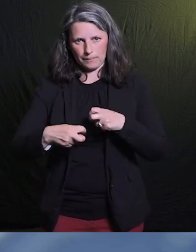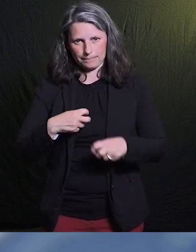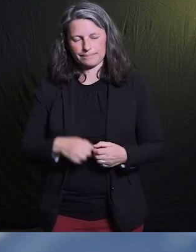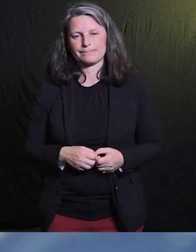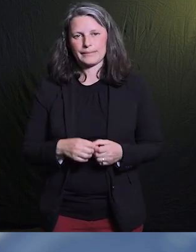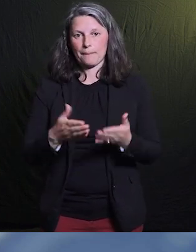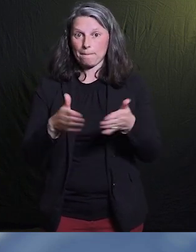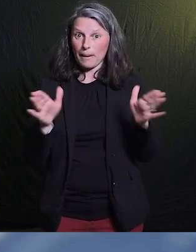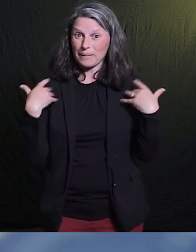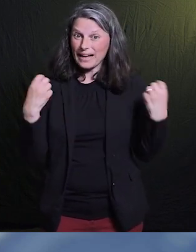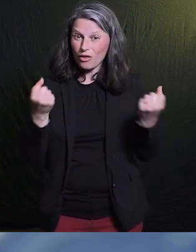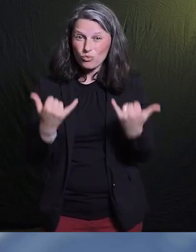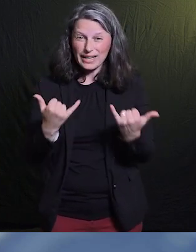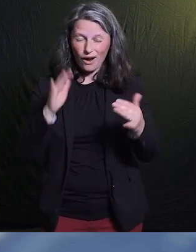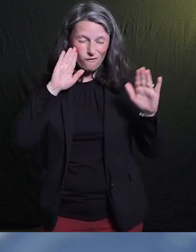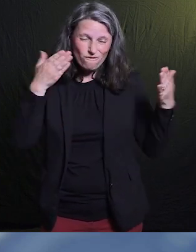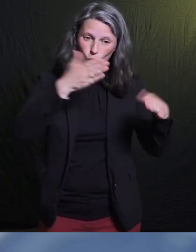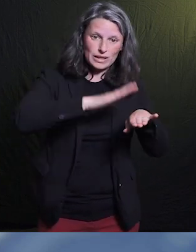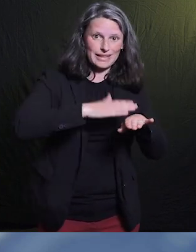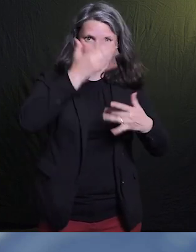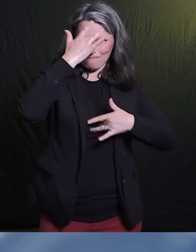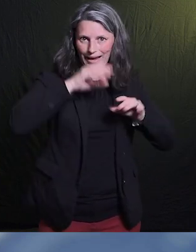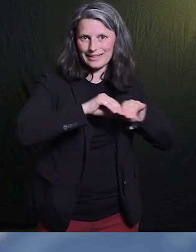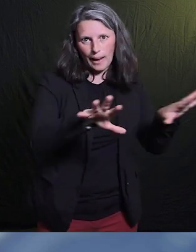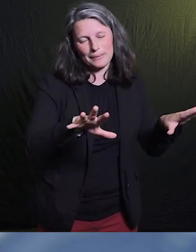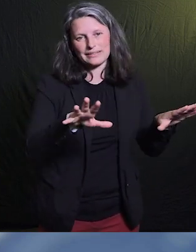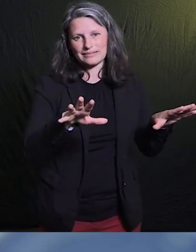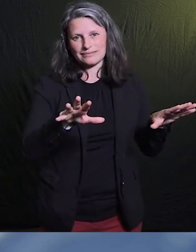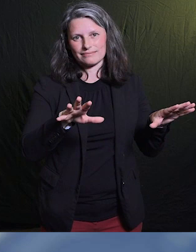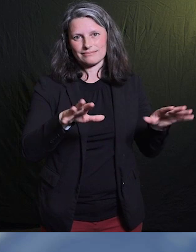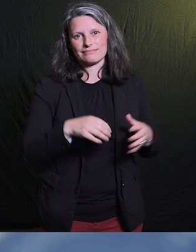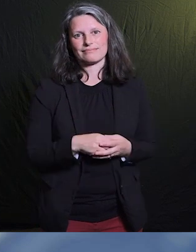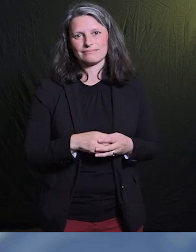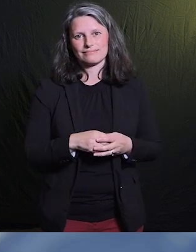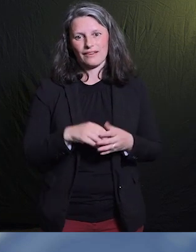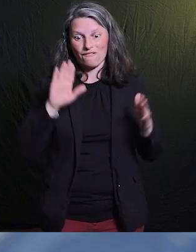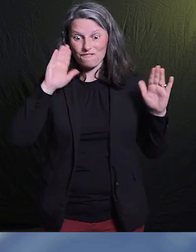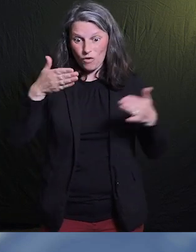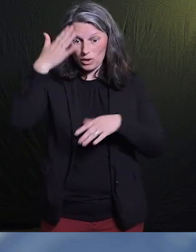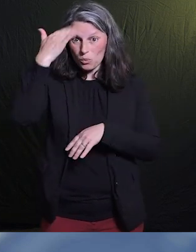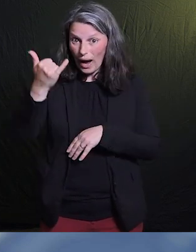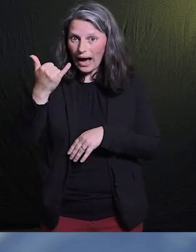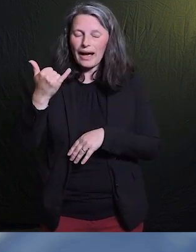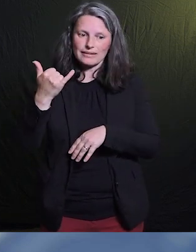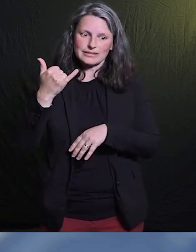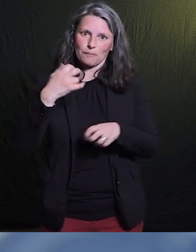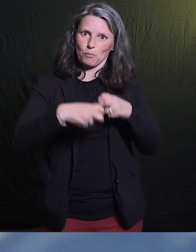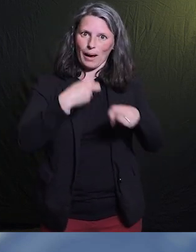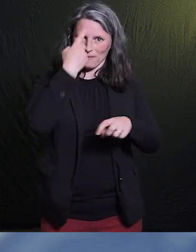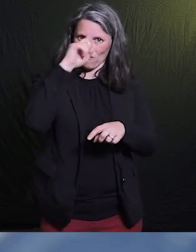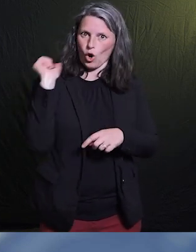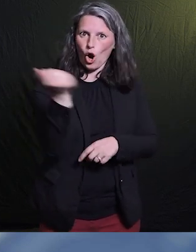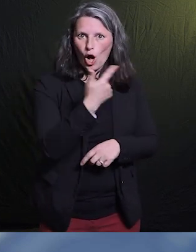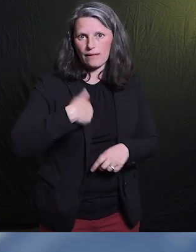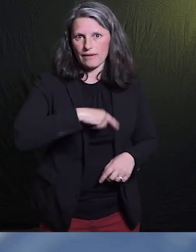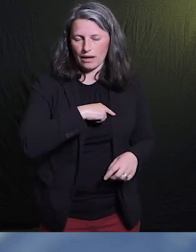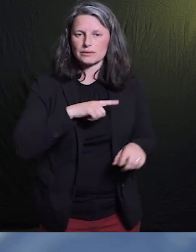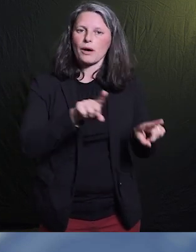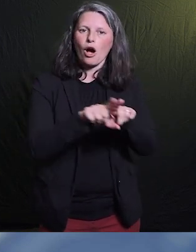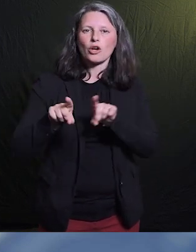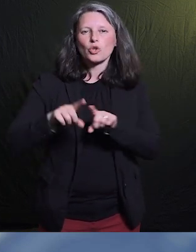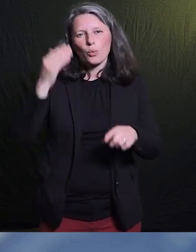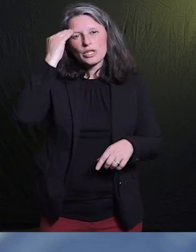public health right now, we're focused on this pandemic, and we're focused on it both because it's a problem for everyone, but we also know that